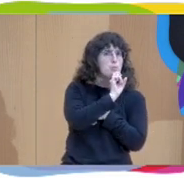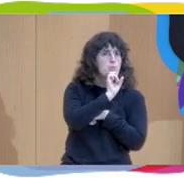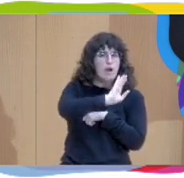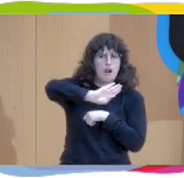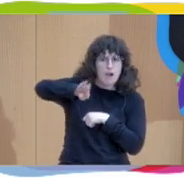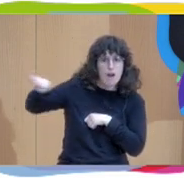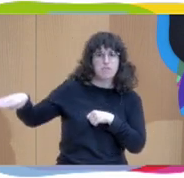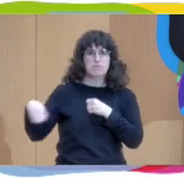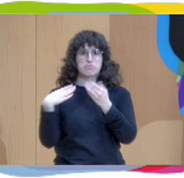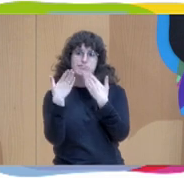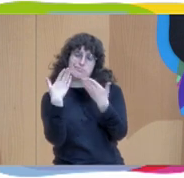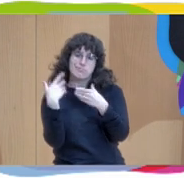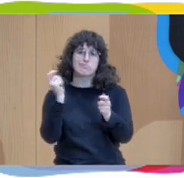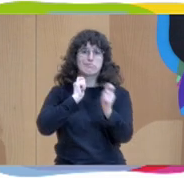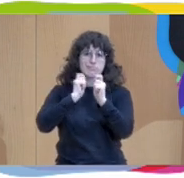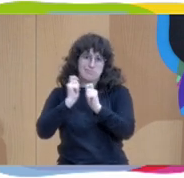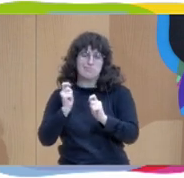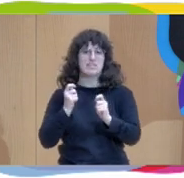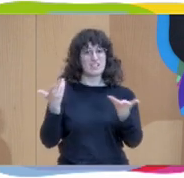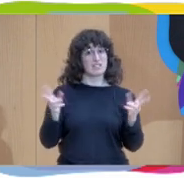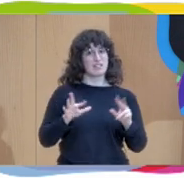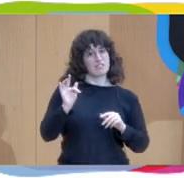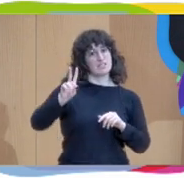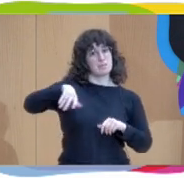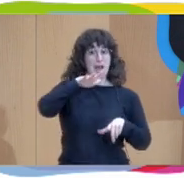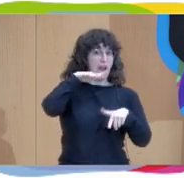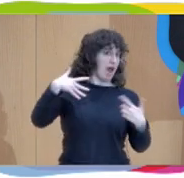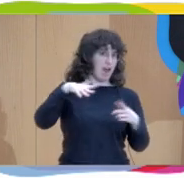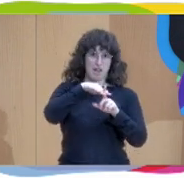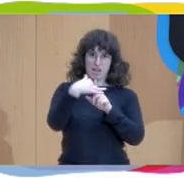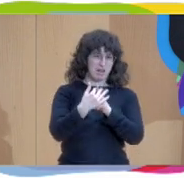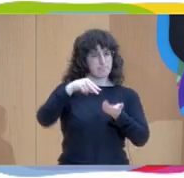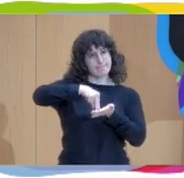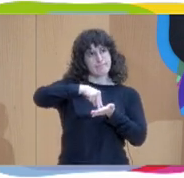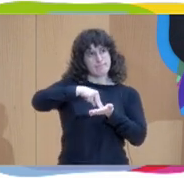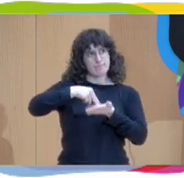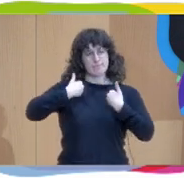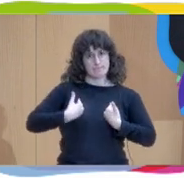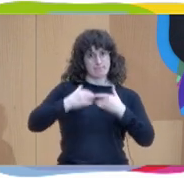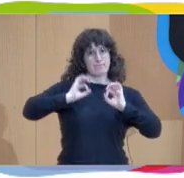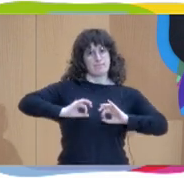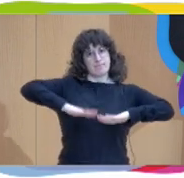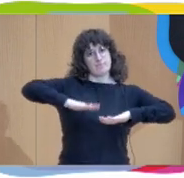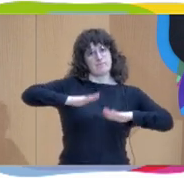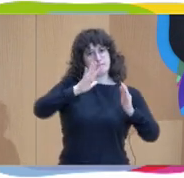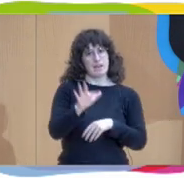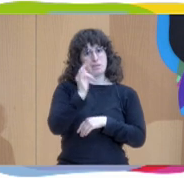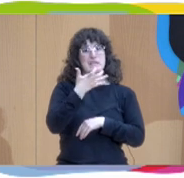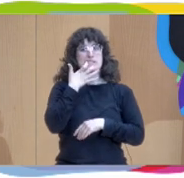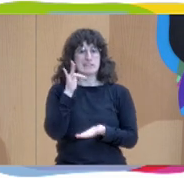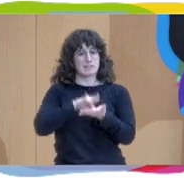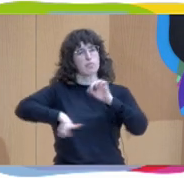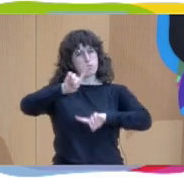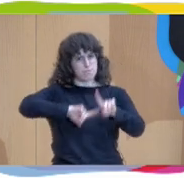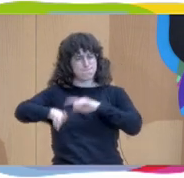how to facilitate, how to take up difficult issues, worries and so on. And